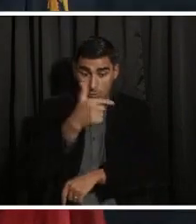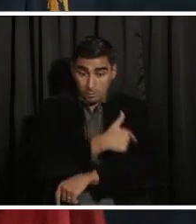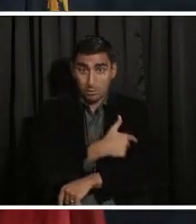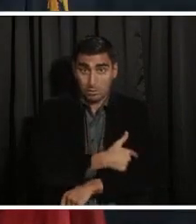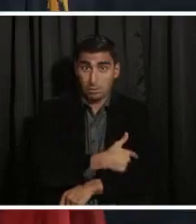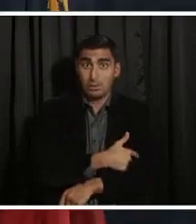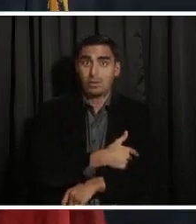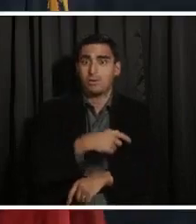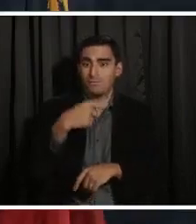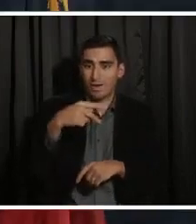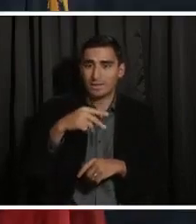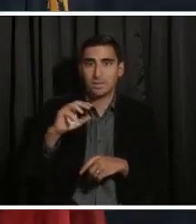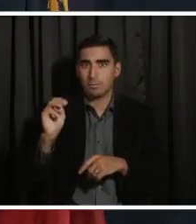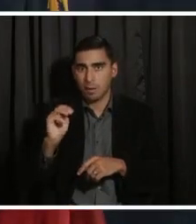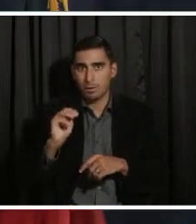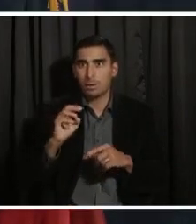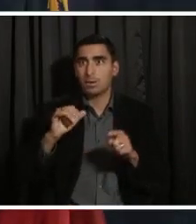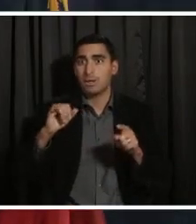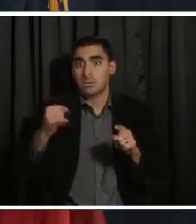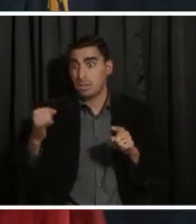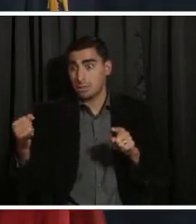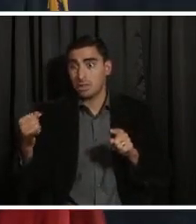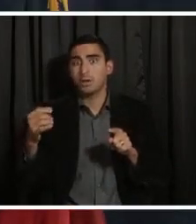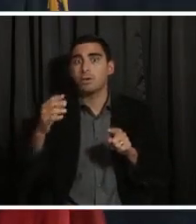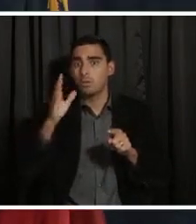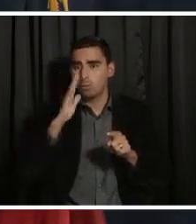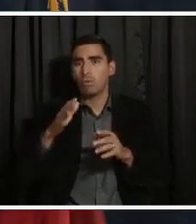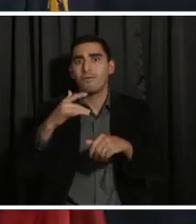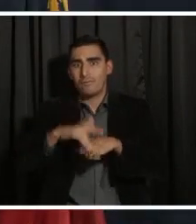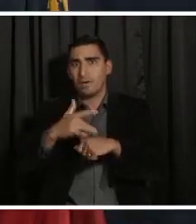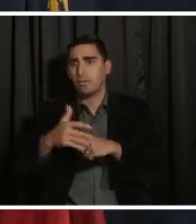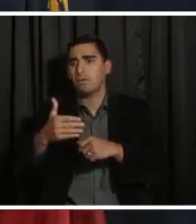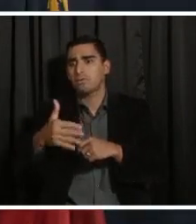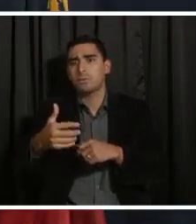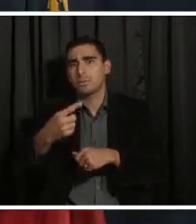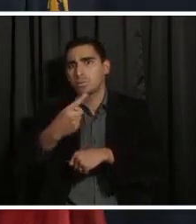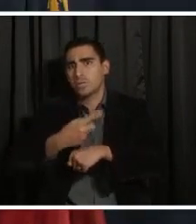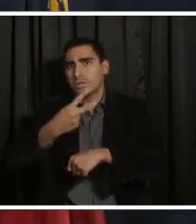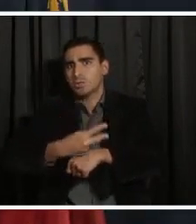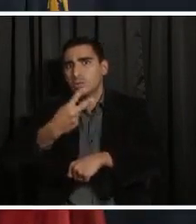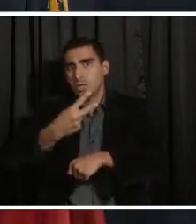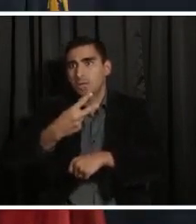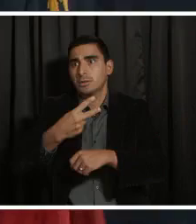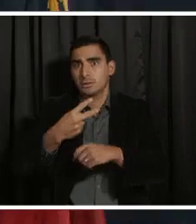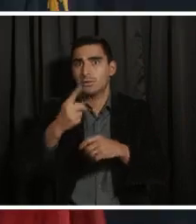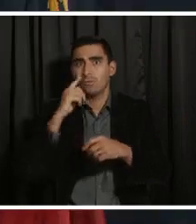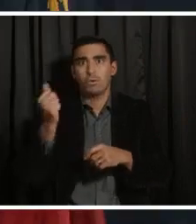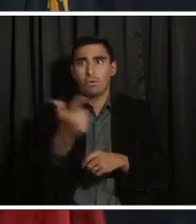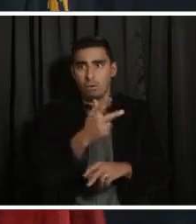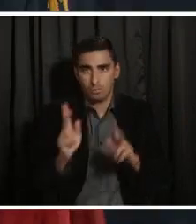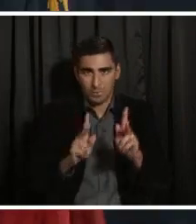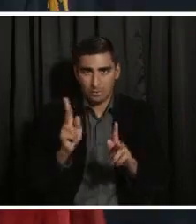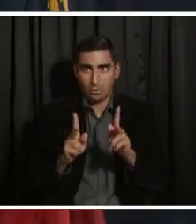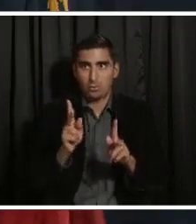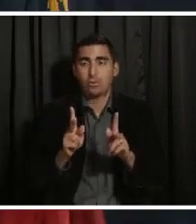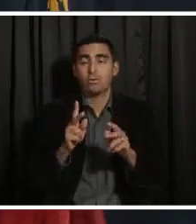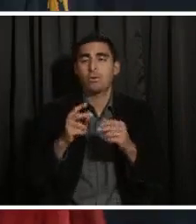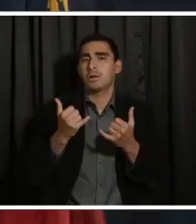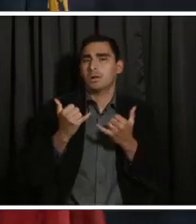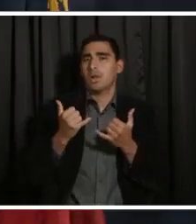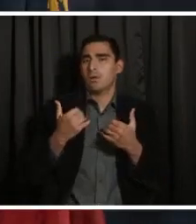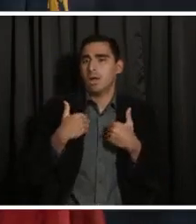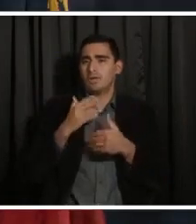dose. Moderna and J&J boosters will be available within the next day or two to everybody. They're currently available to people who have weakened immune systems, but within a day or